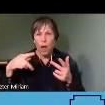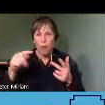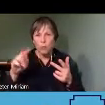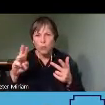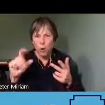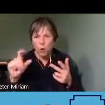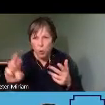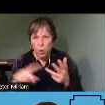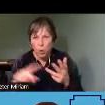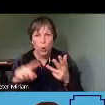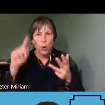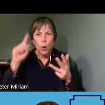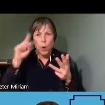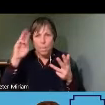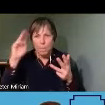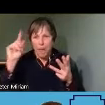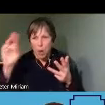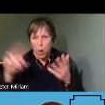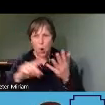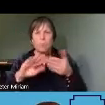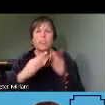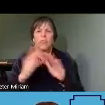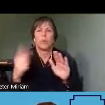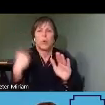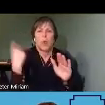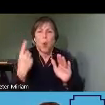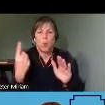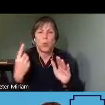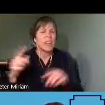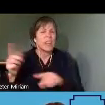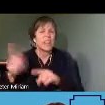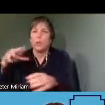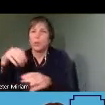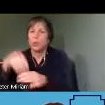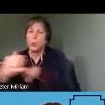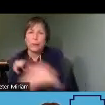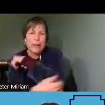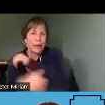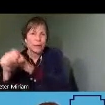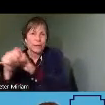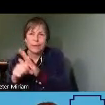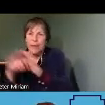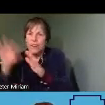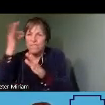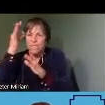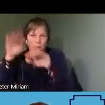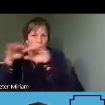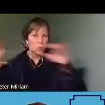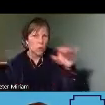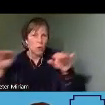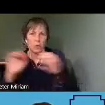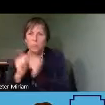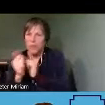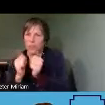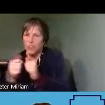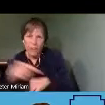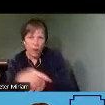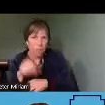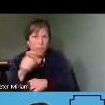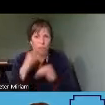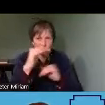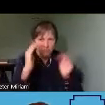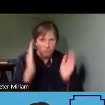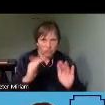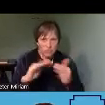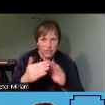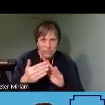um ballot proposal questions and no like county state or federal races can be on that ballot the campaign